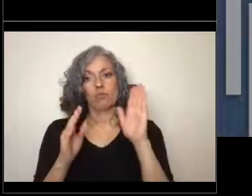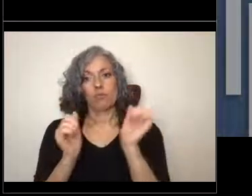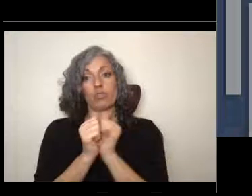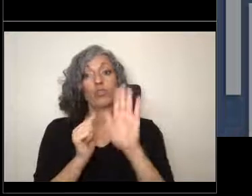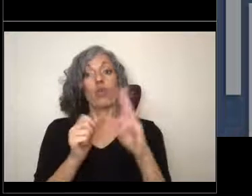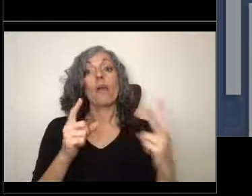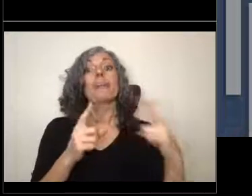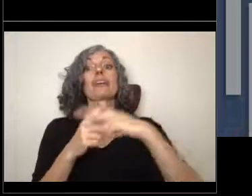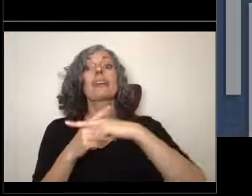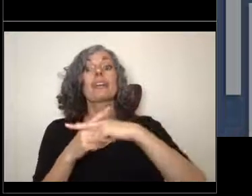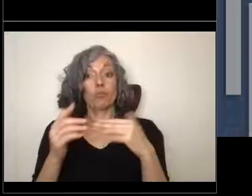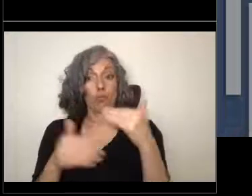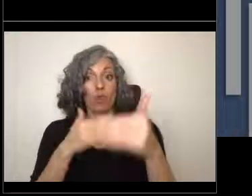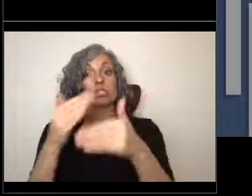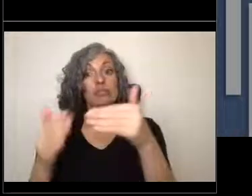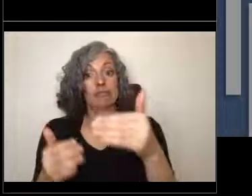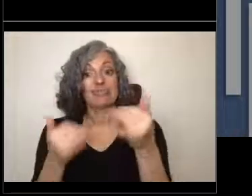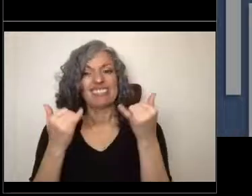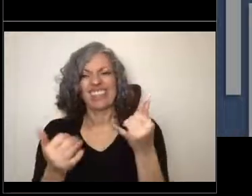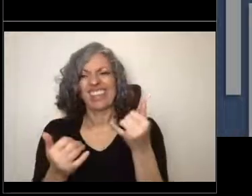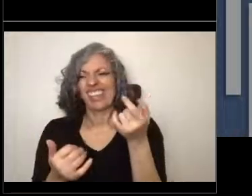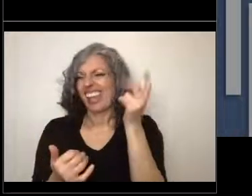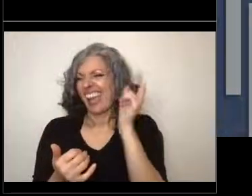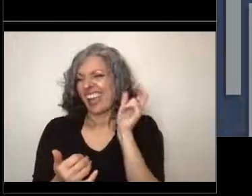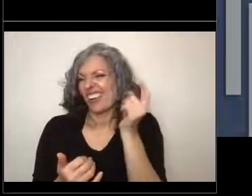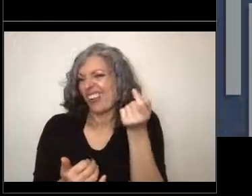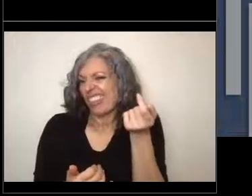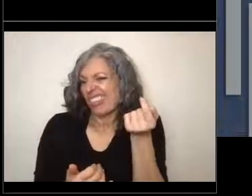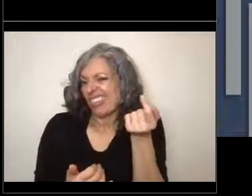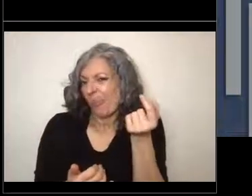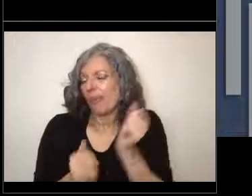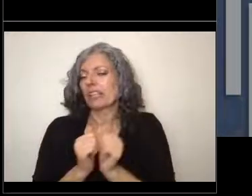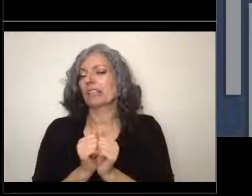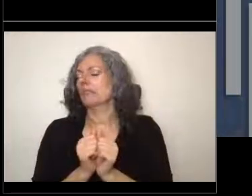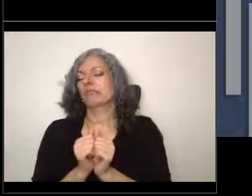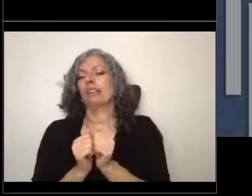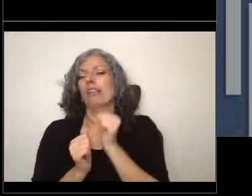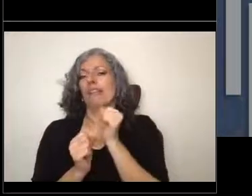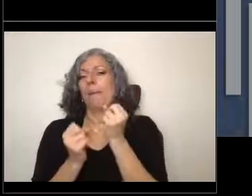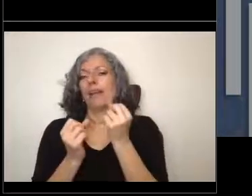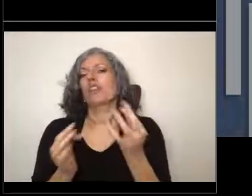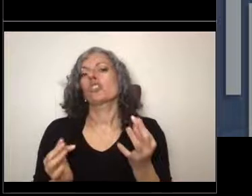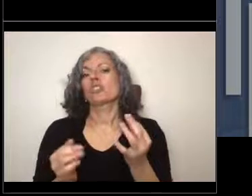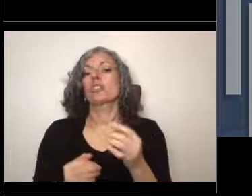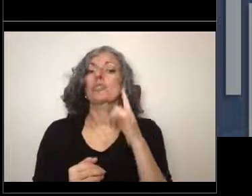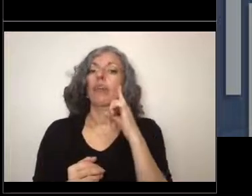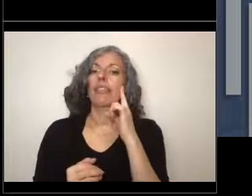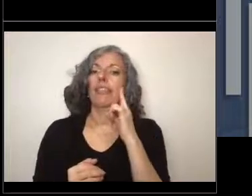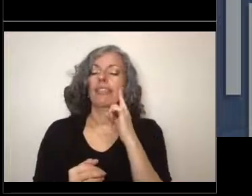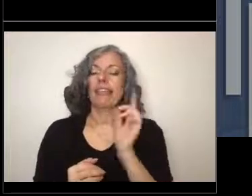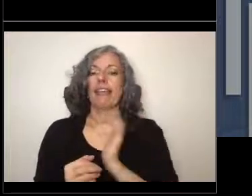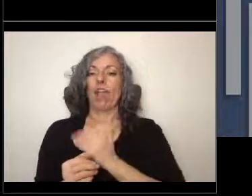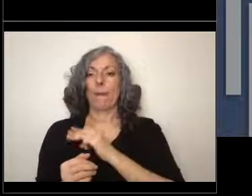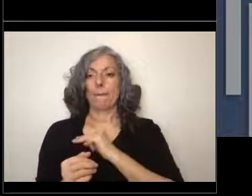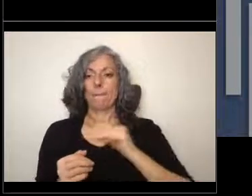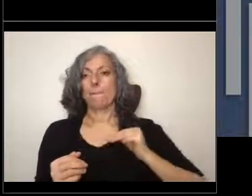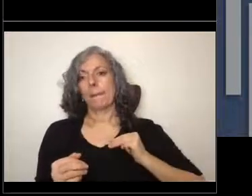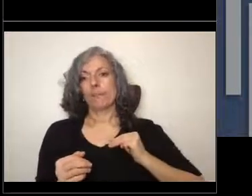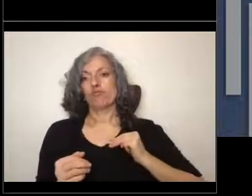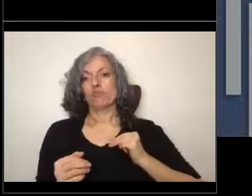date, I have heard very little, and I would think that our members would be a key outreach group. And I see that this